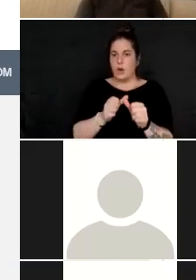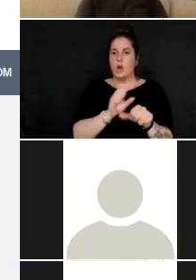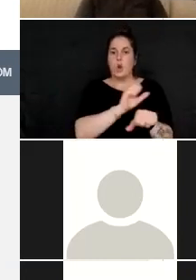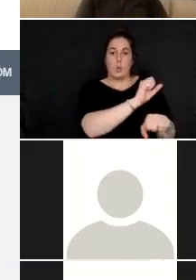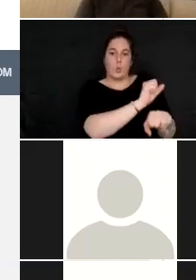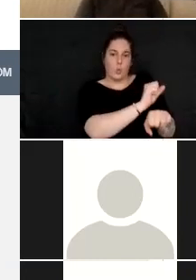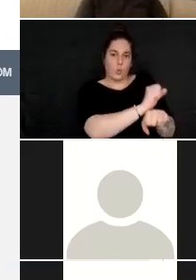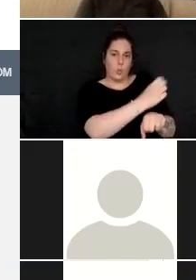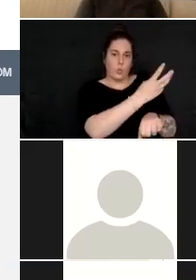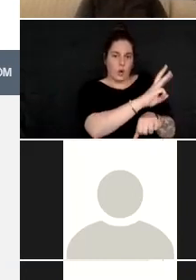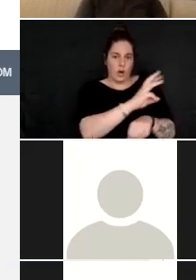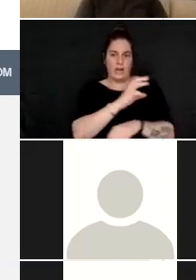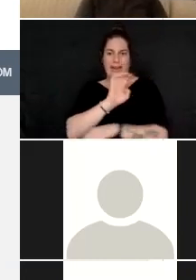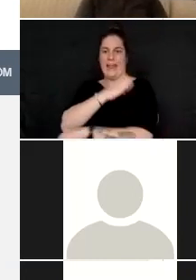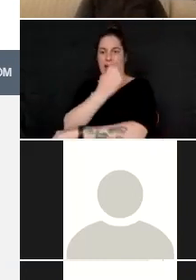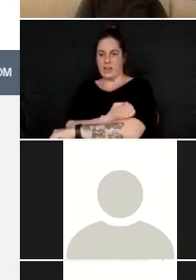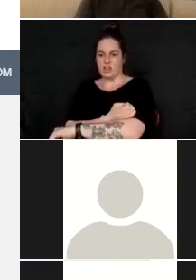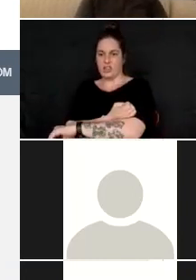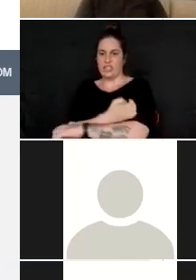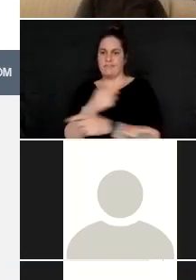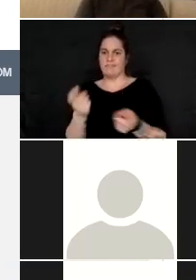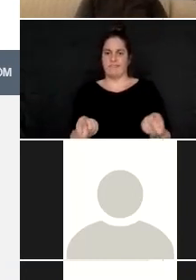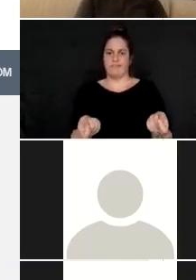are interchangeable.